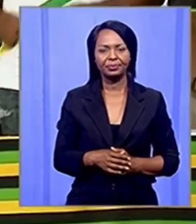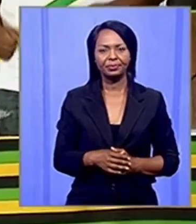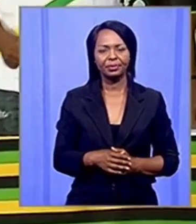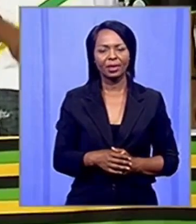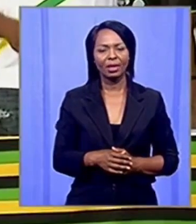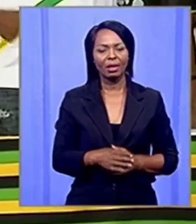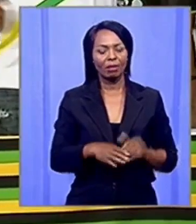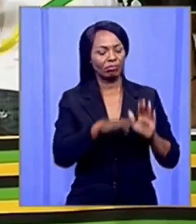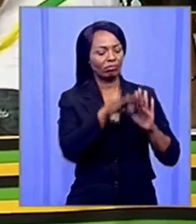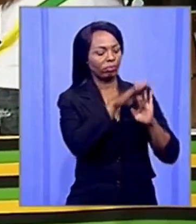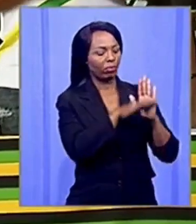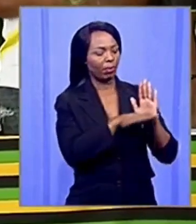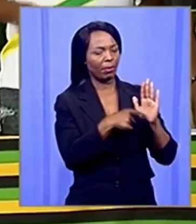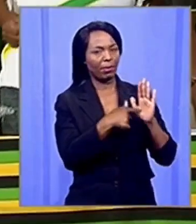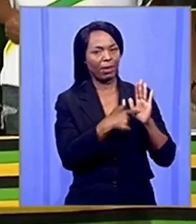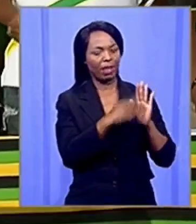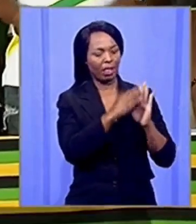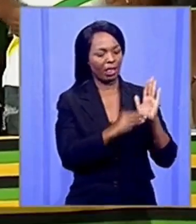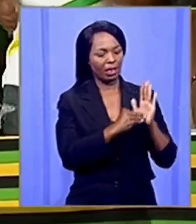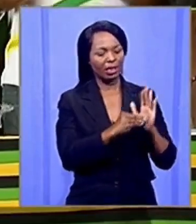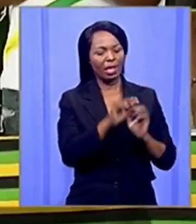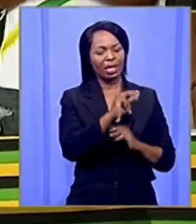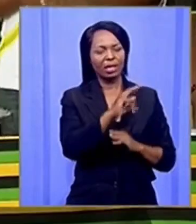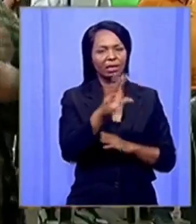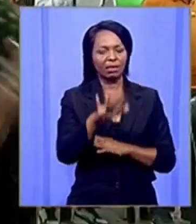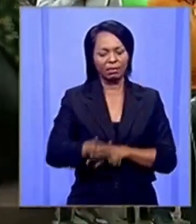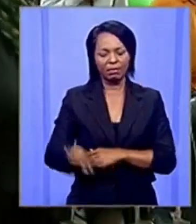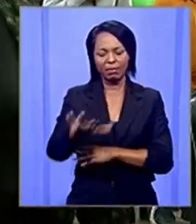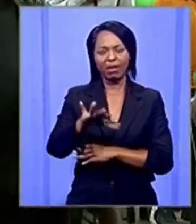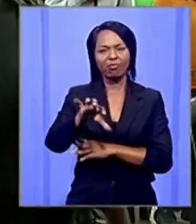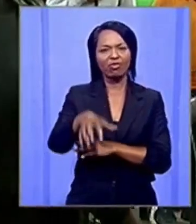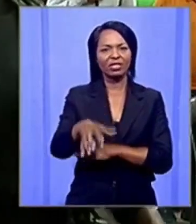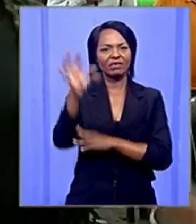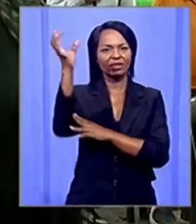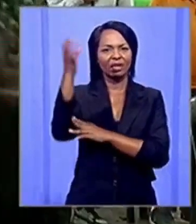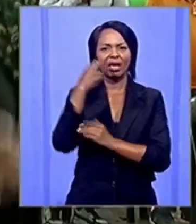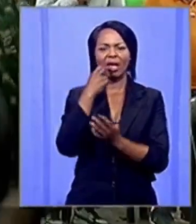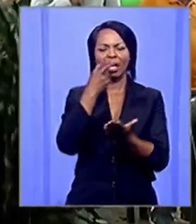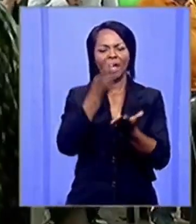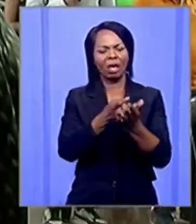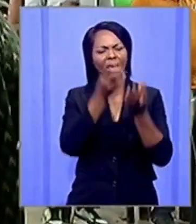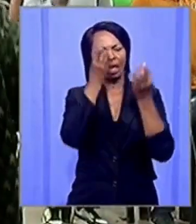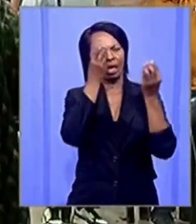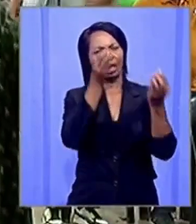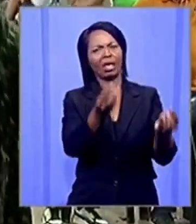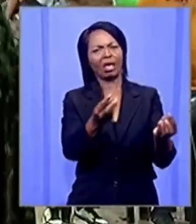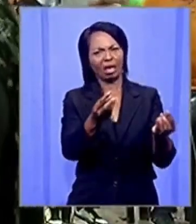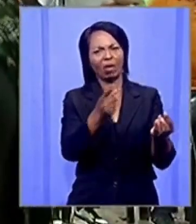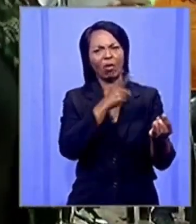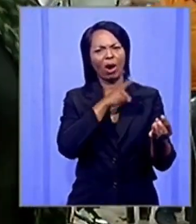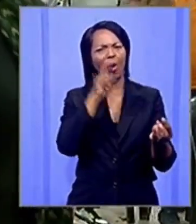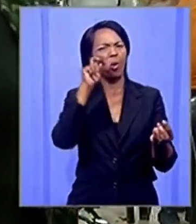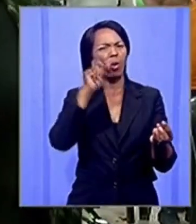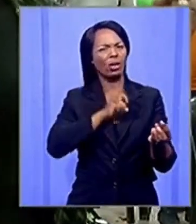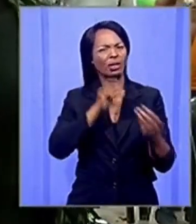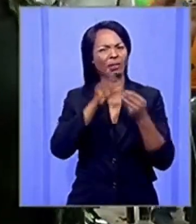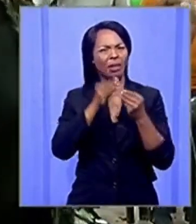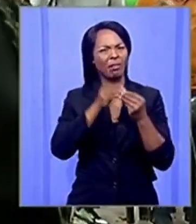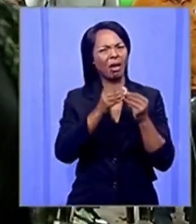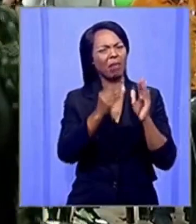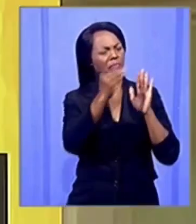Lenane la ga jana la ANC kwa Free State le makaditse ba le bantsi jaaka ba khuduthamaga ba le bantsi ba maloba ba le mo go lone. Wa ntlha